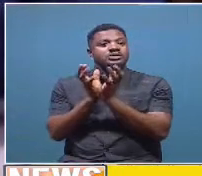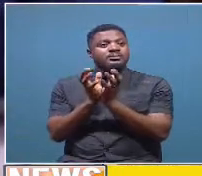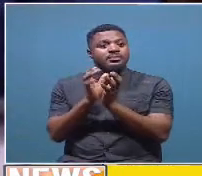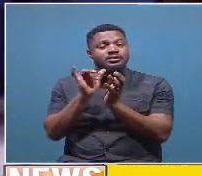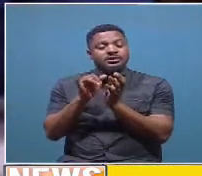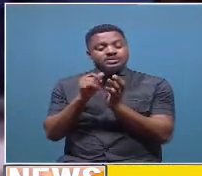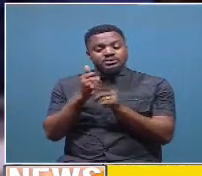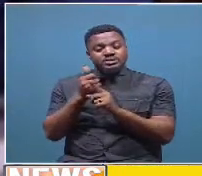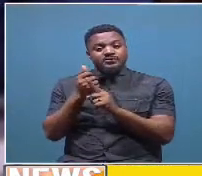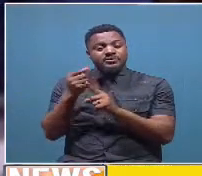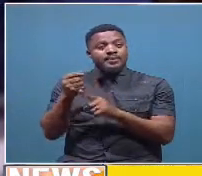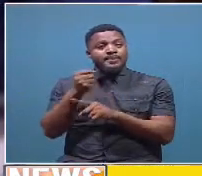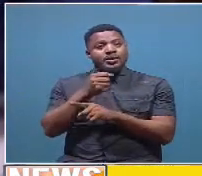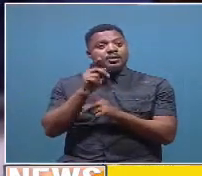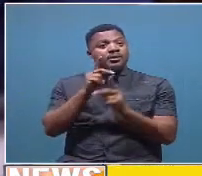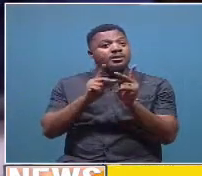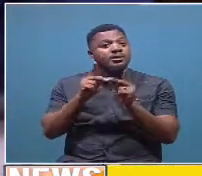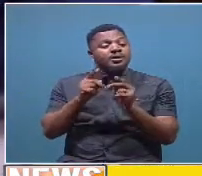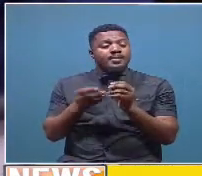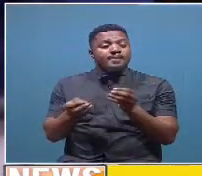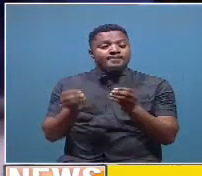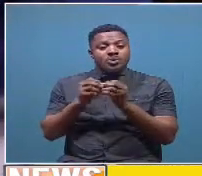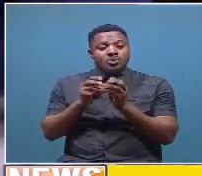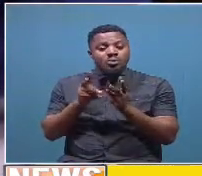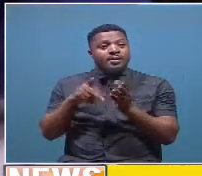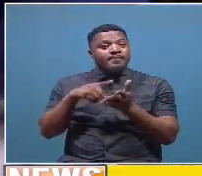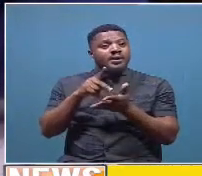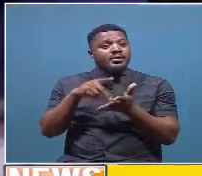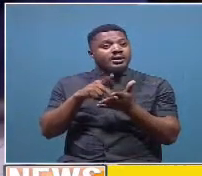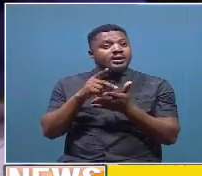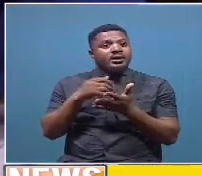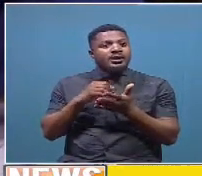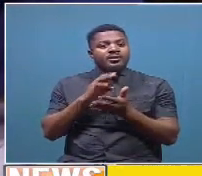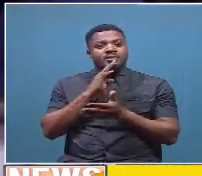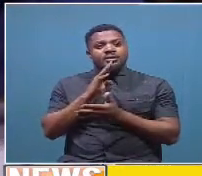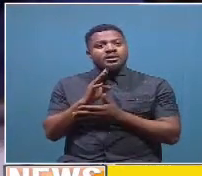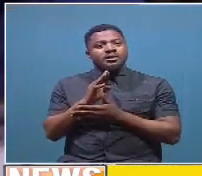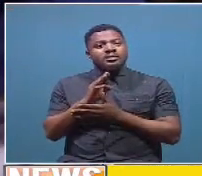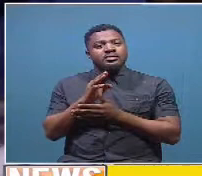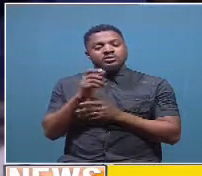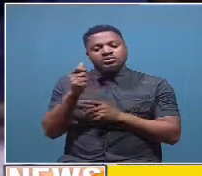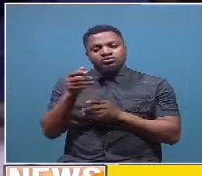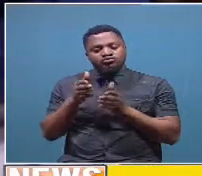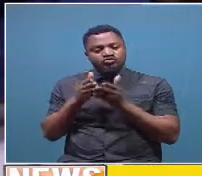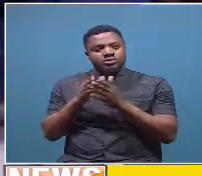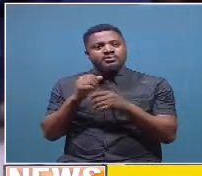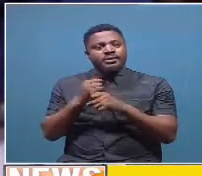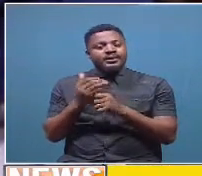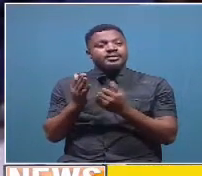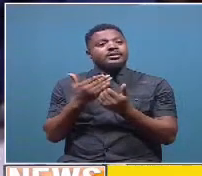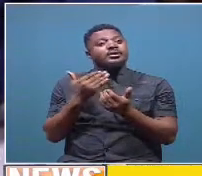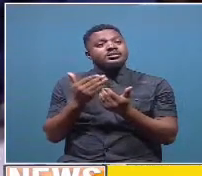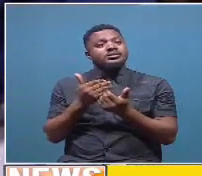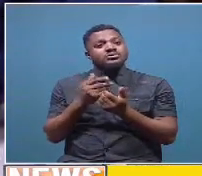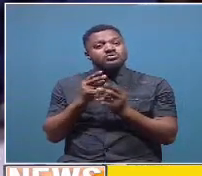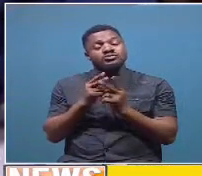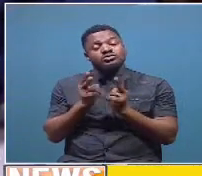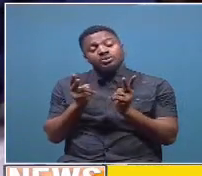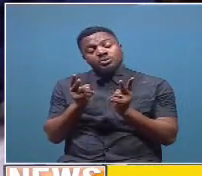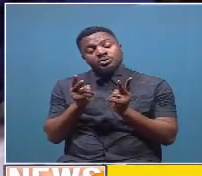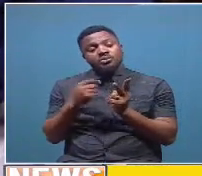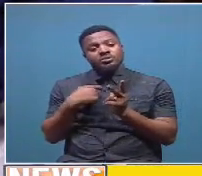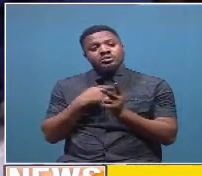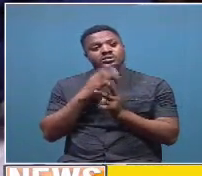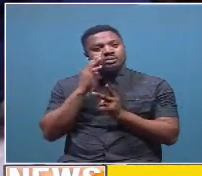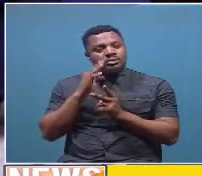these self-employed people, the mode of payment has to be streamlined and be made easier. So